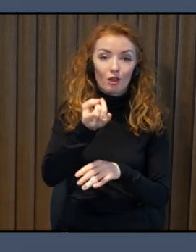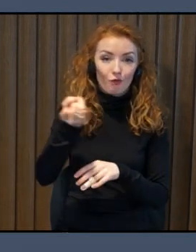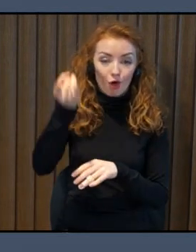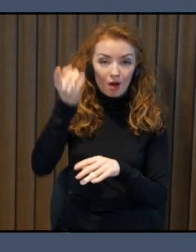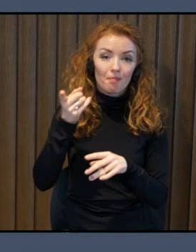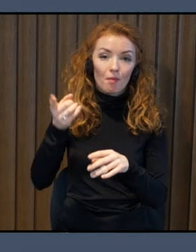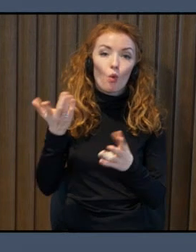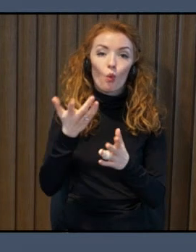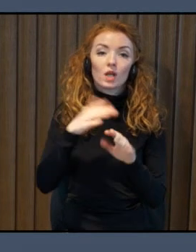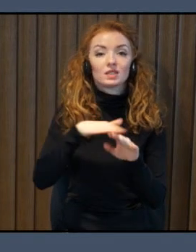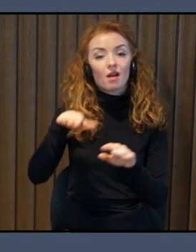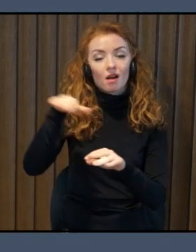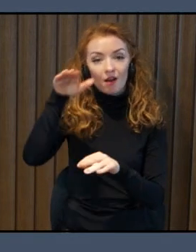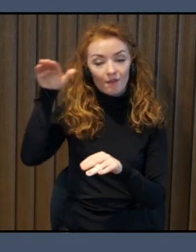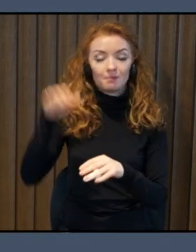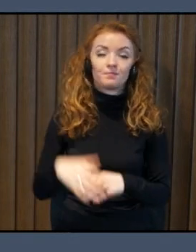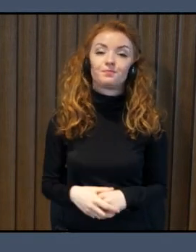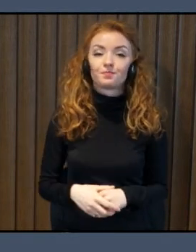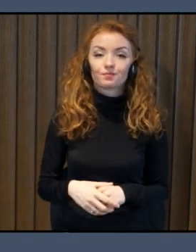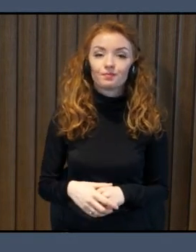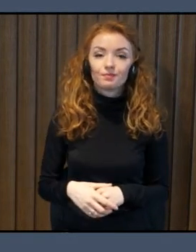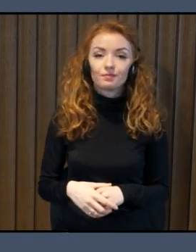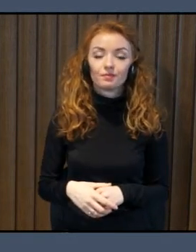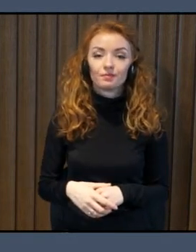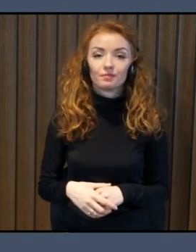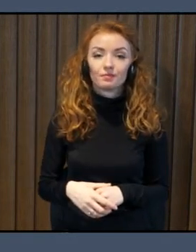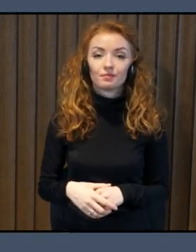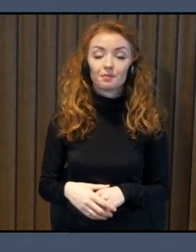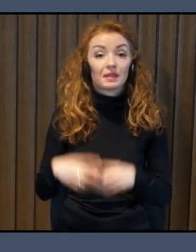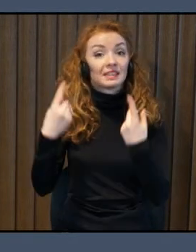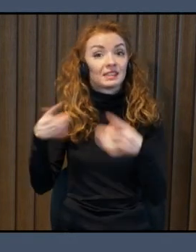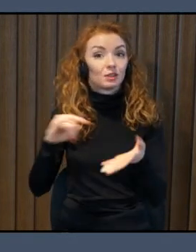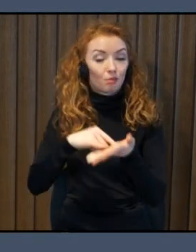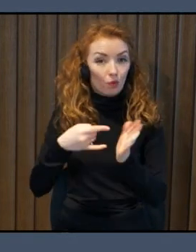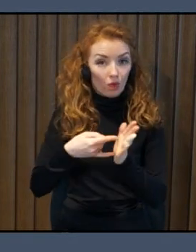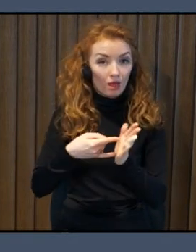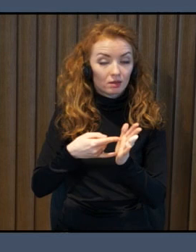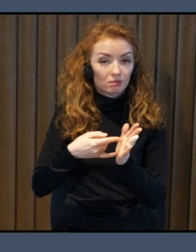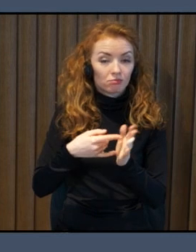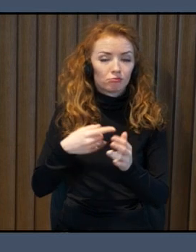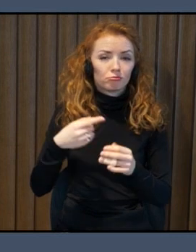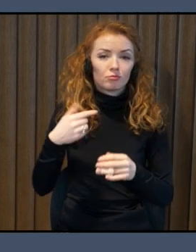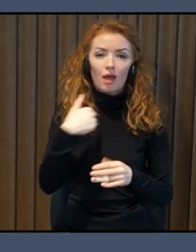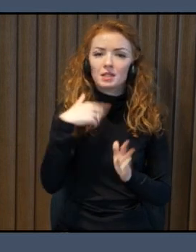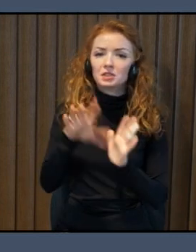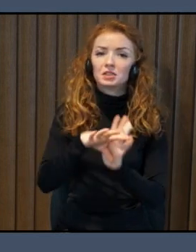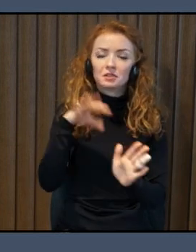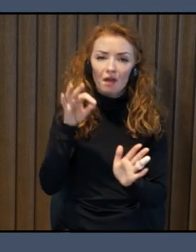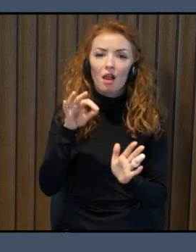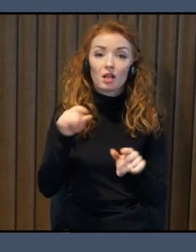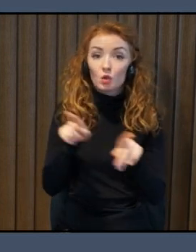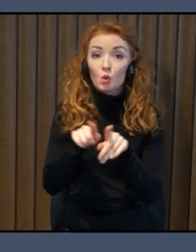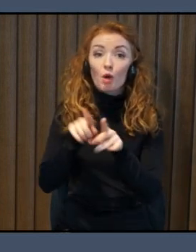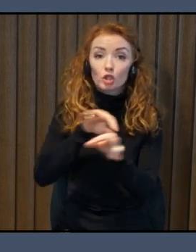owner feel great, and he can move around the floors. Another project